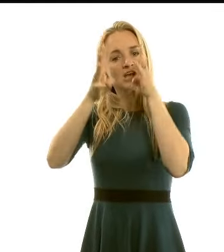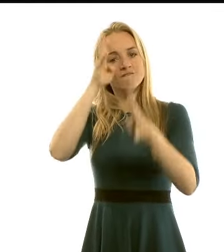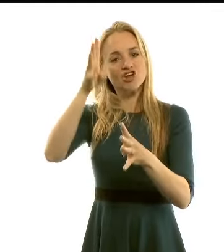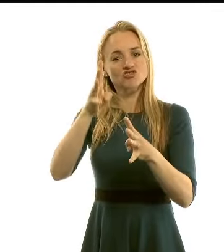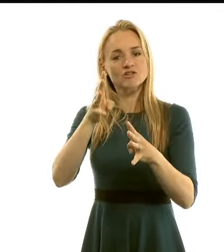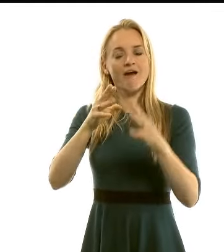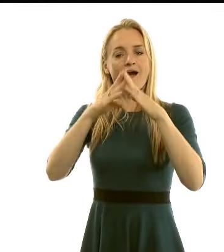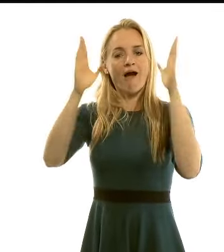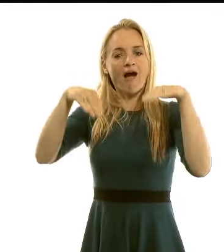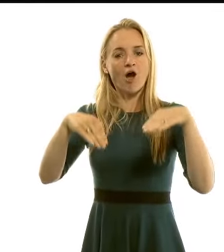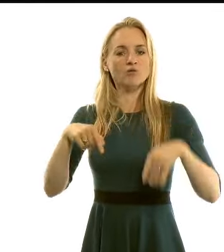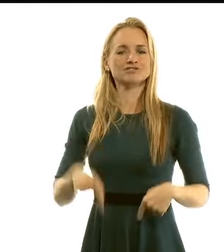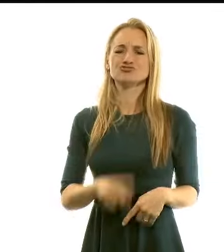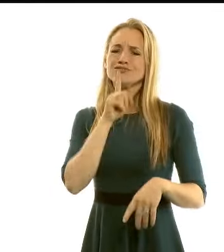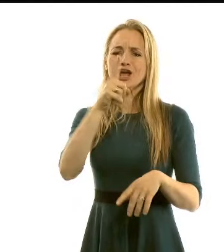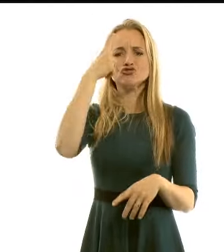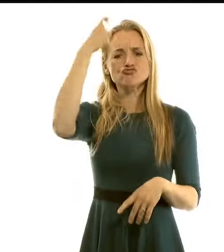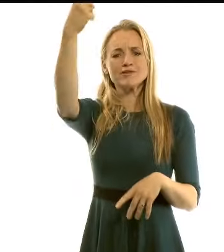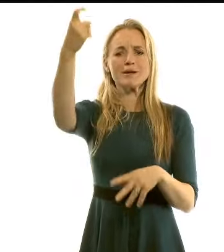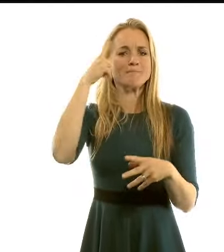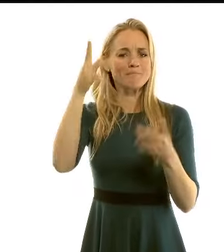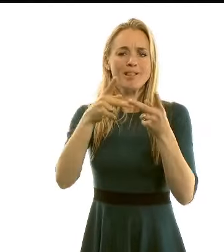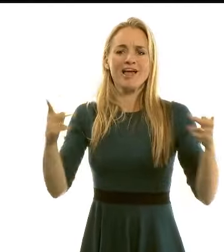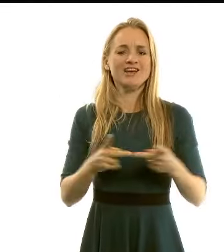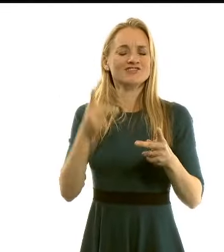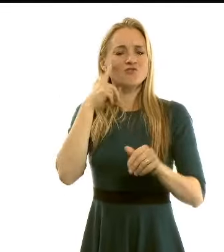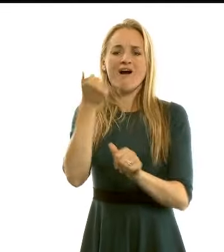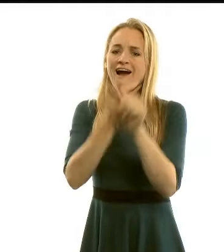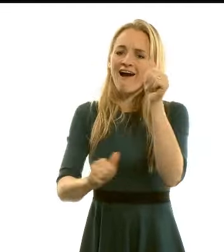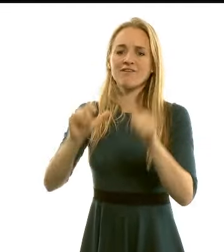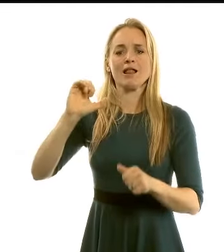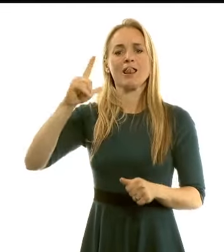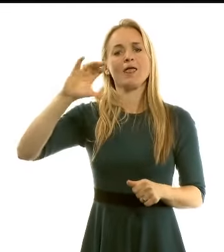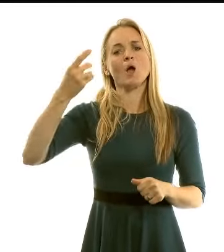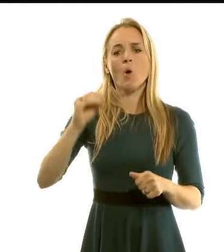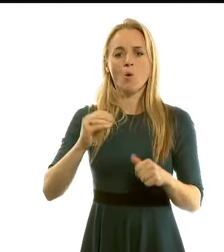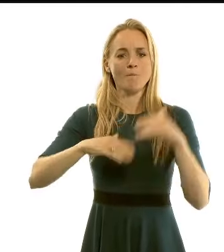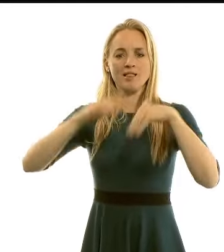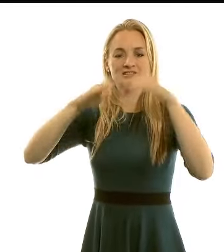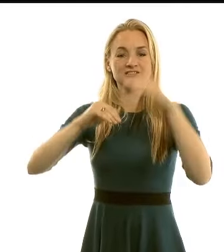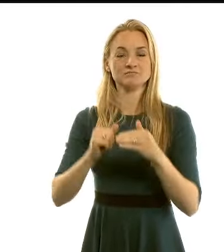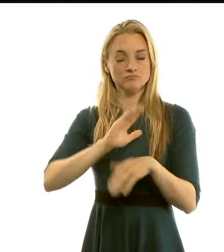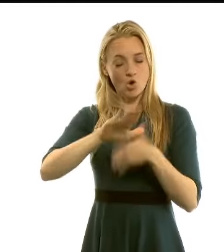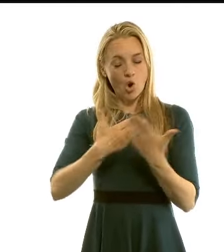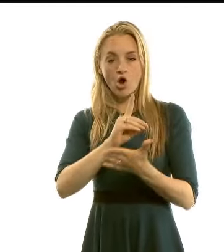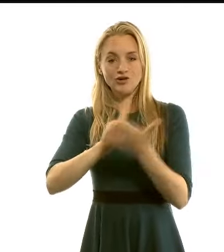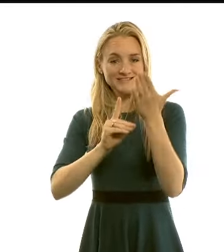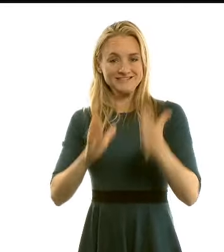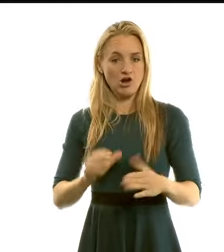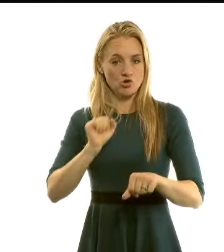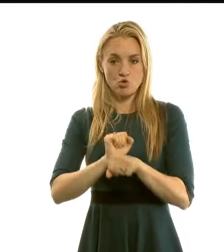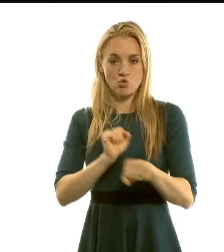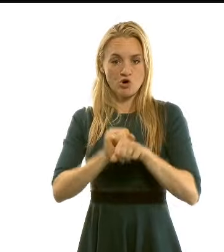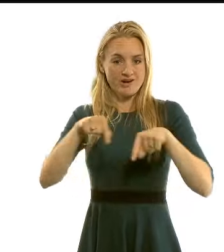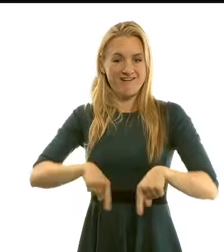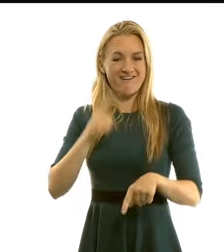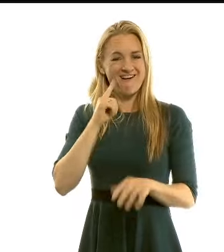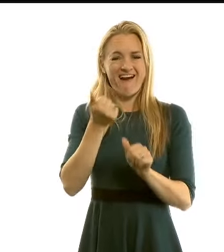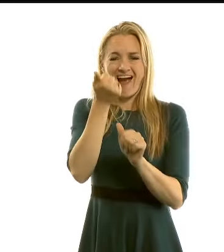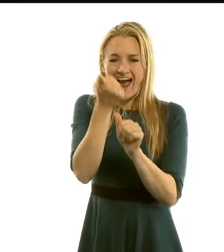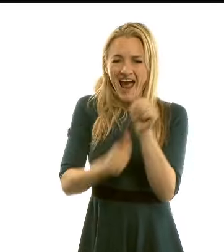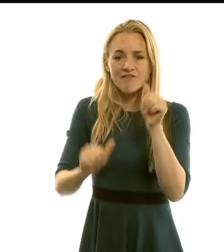builder. As all of the designers work from here, every single element, minifigure or accessory in any available